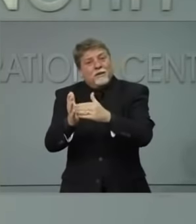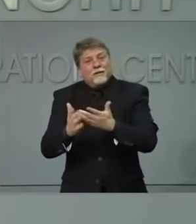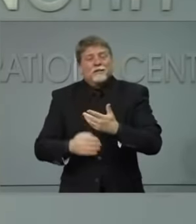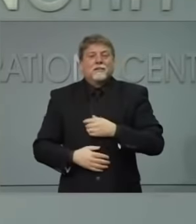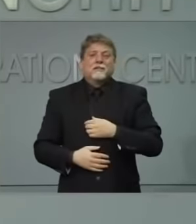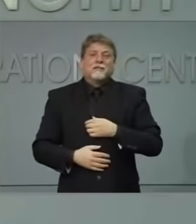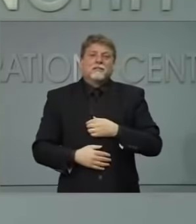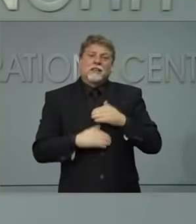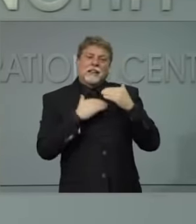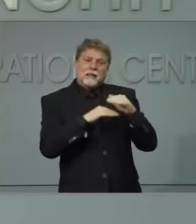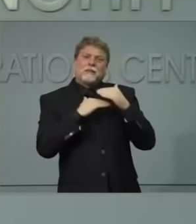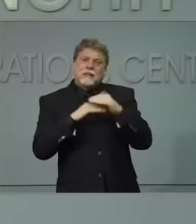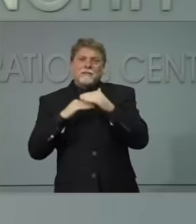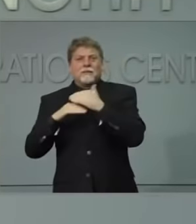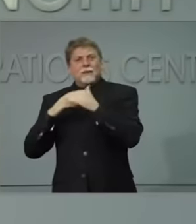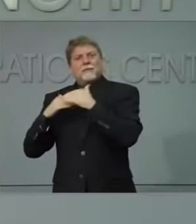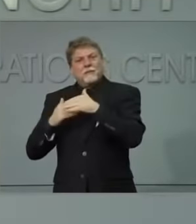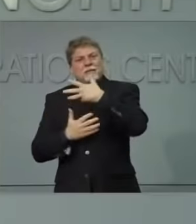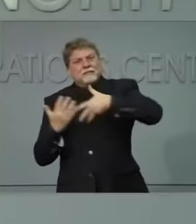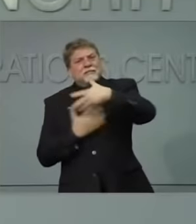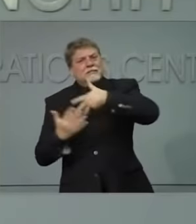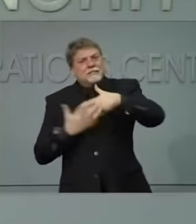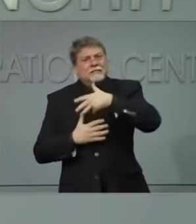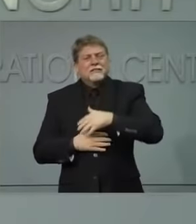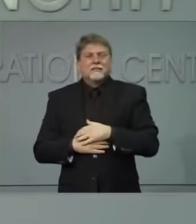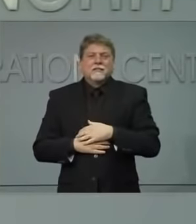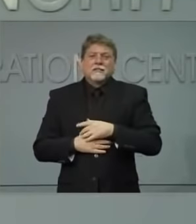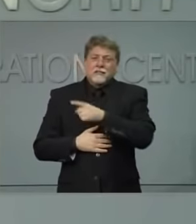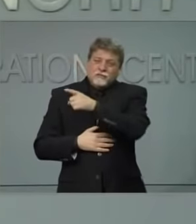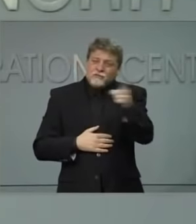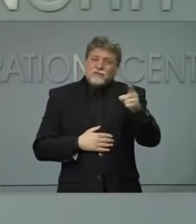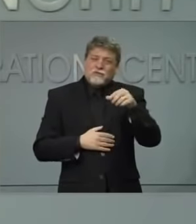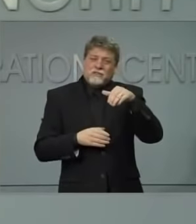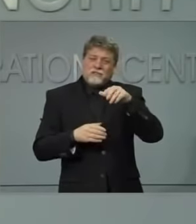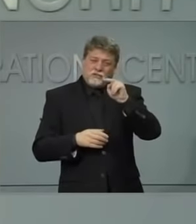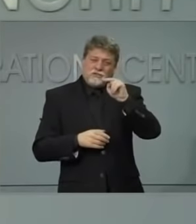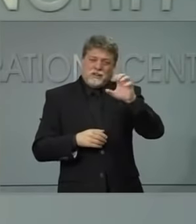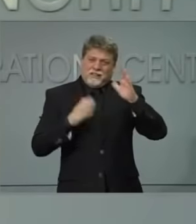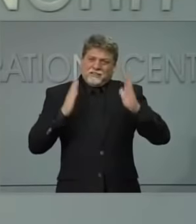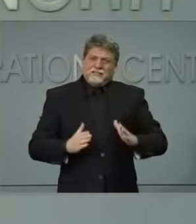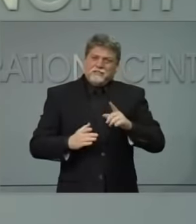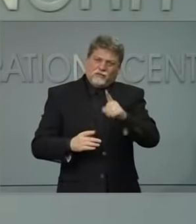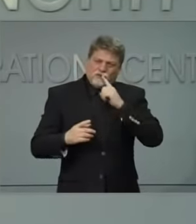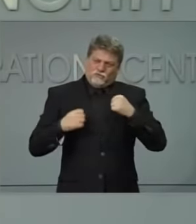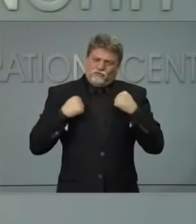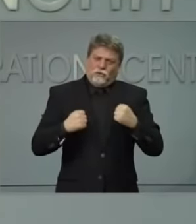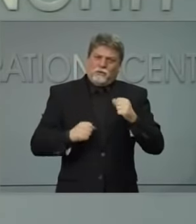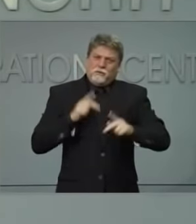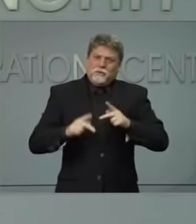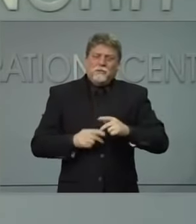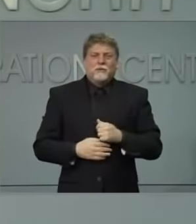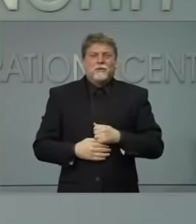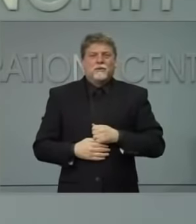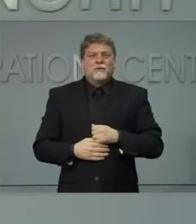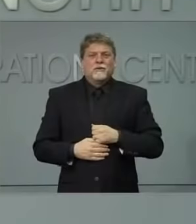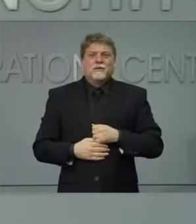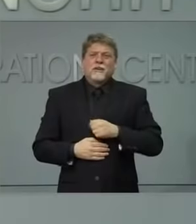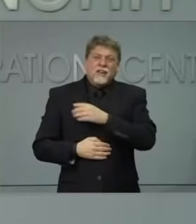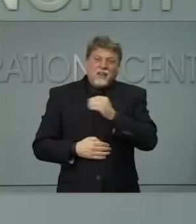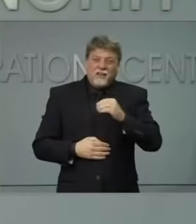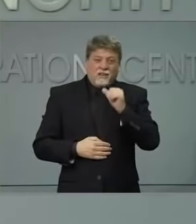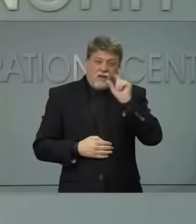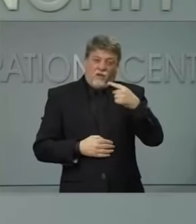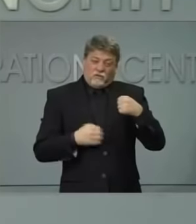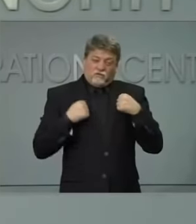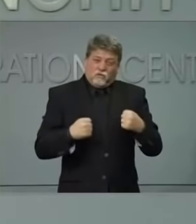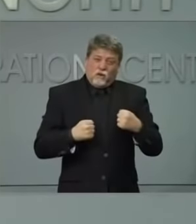North Carolinians are strong and resilient. And more than that, we look out for each other, especially when